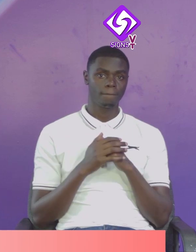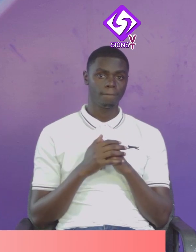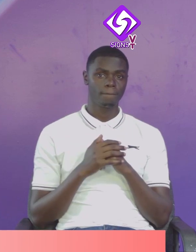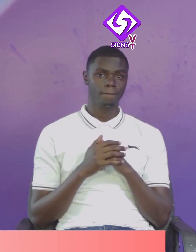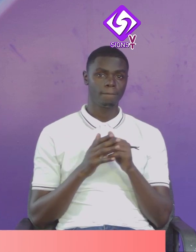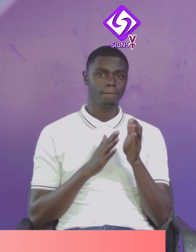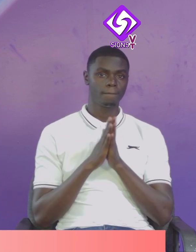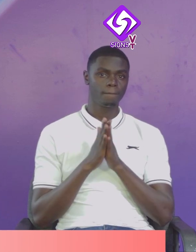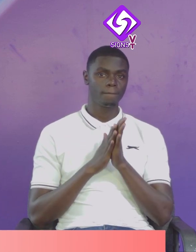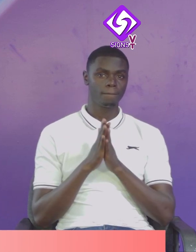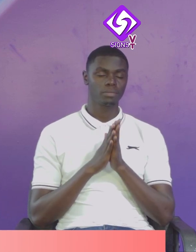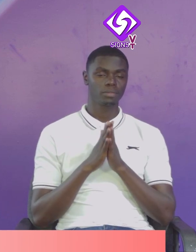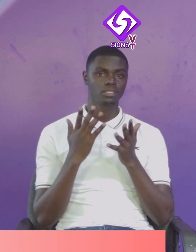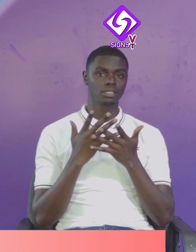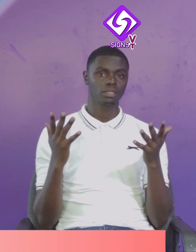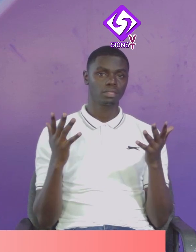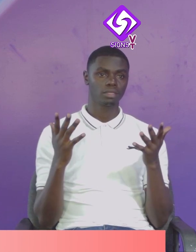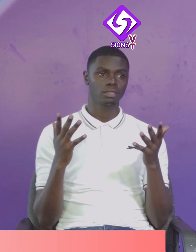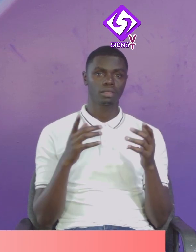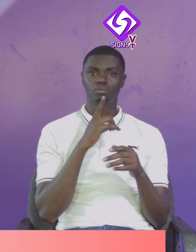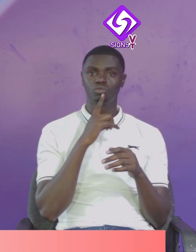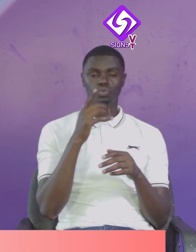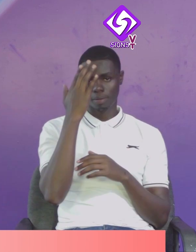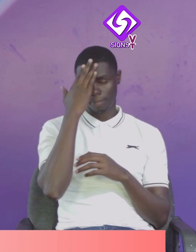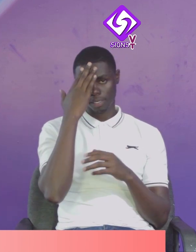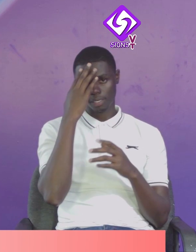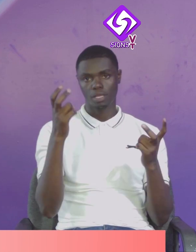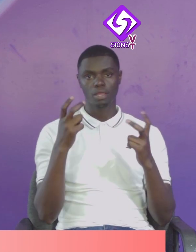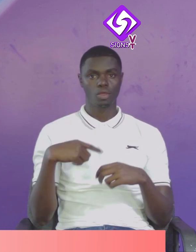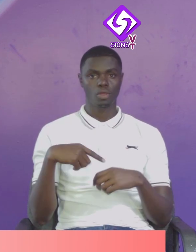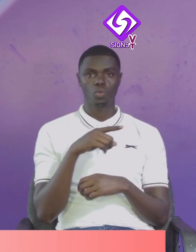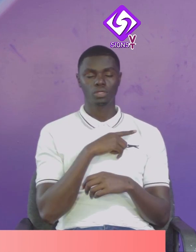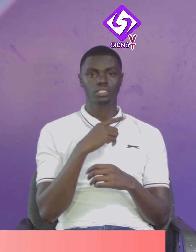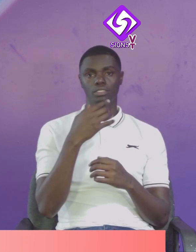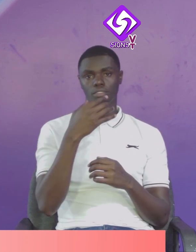interesting fixtures there, and I'm pretty sure on Monday, be sure to catch up Mololo and Felix Makona